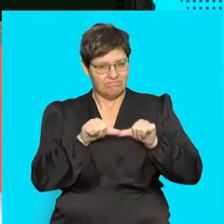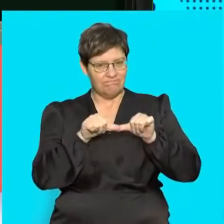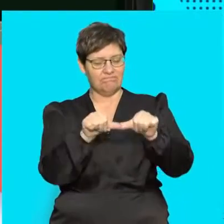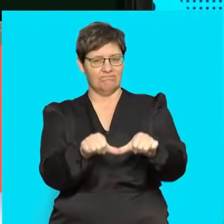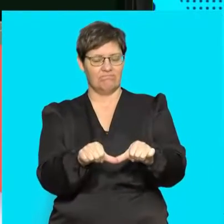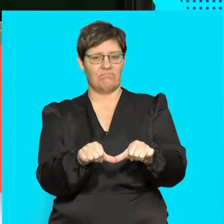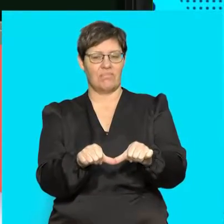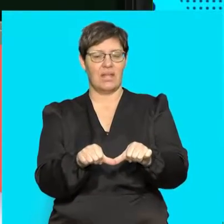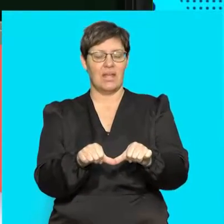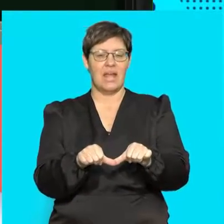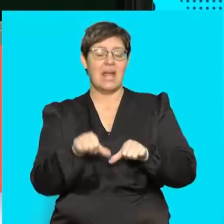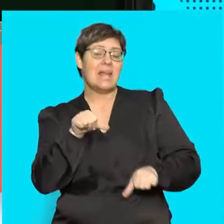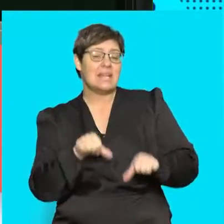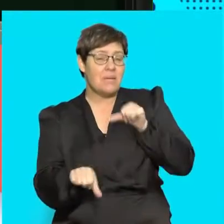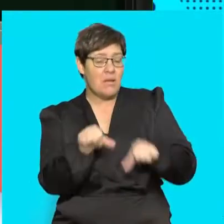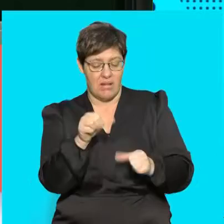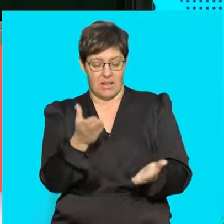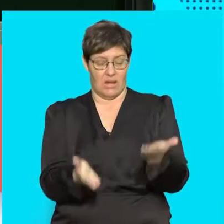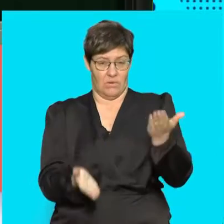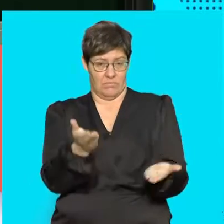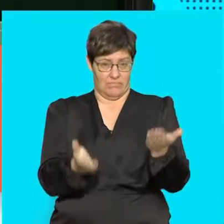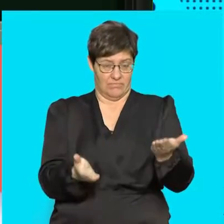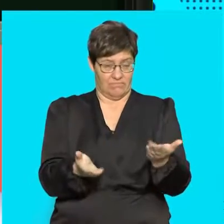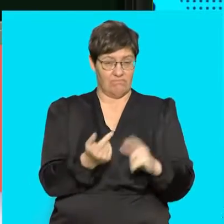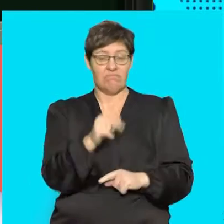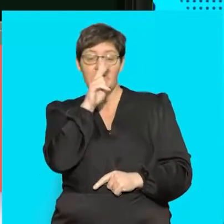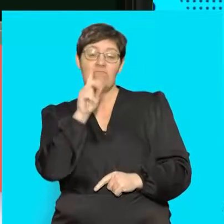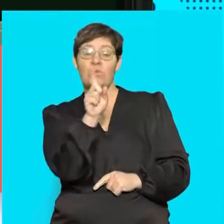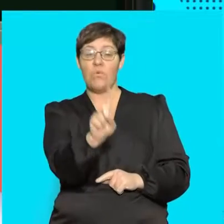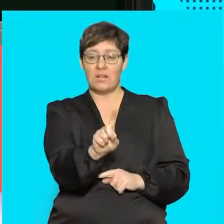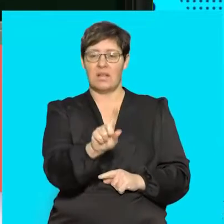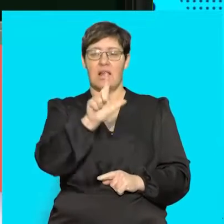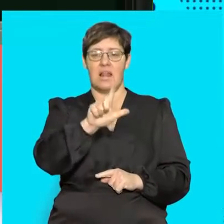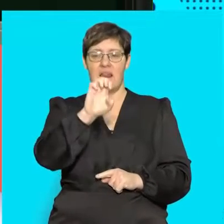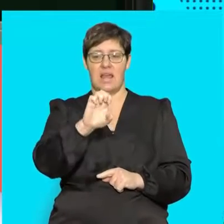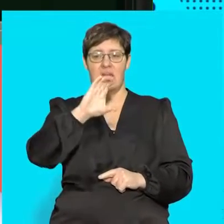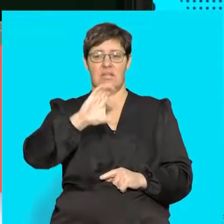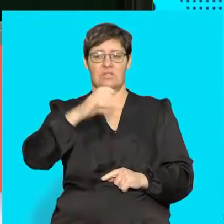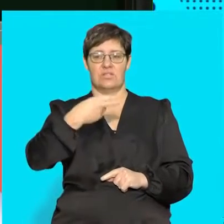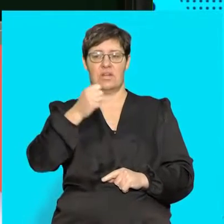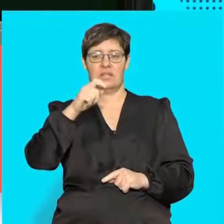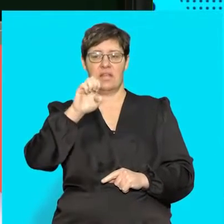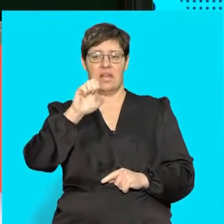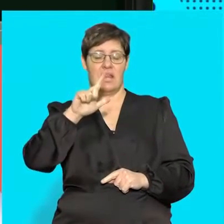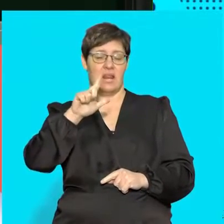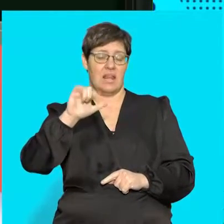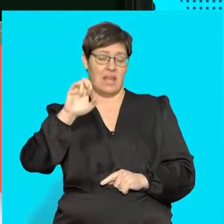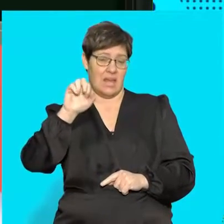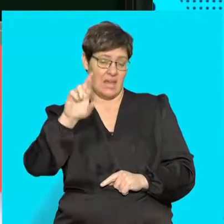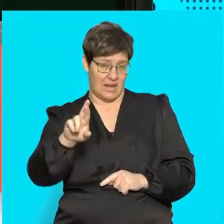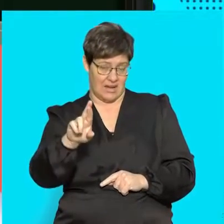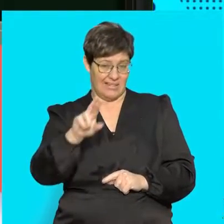go on with chemical equilibrium, and we specifically going to work and look at Le Chatelier, the